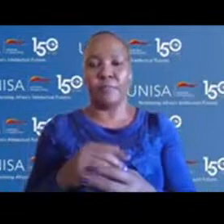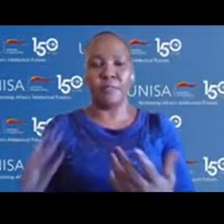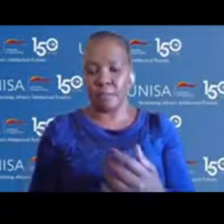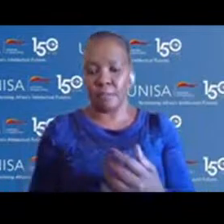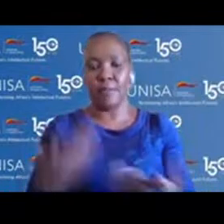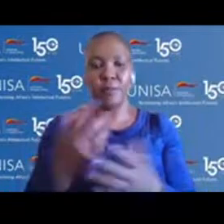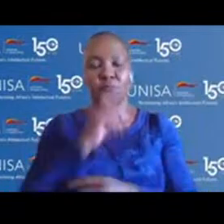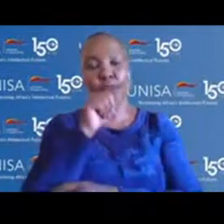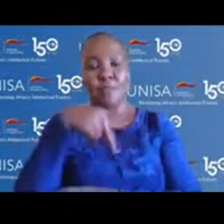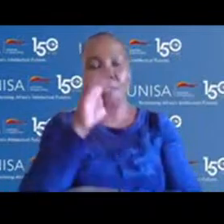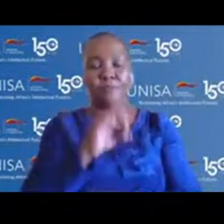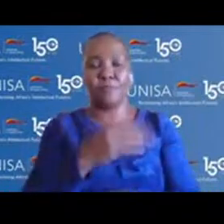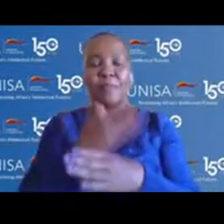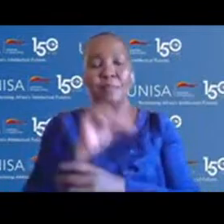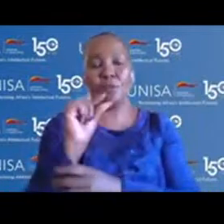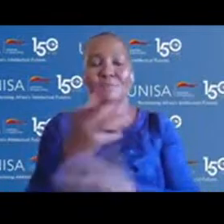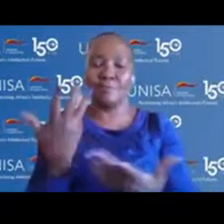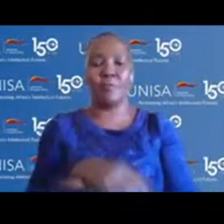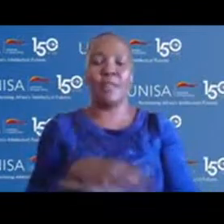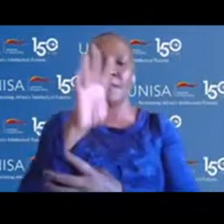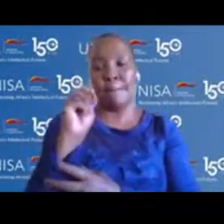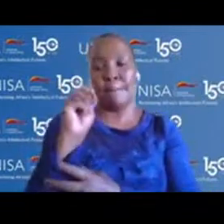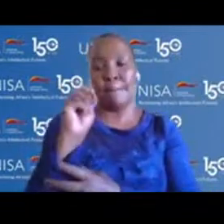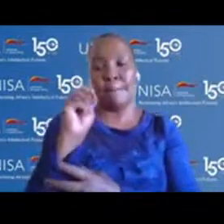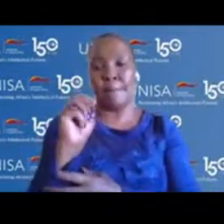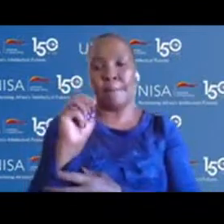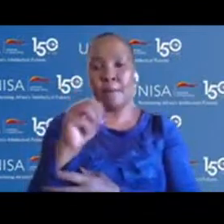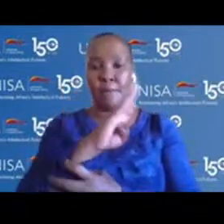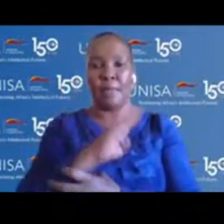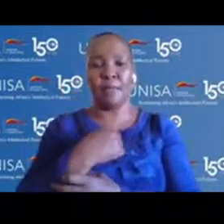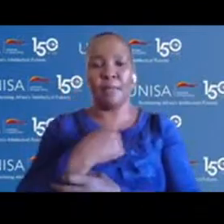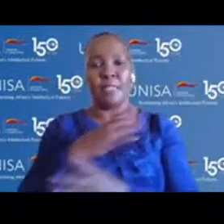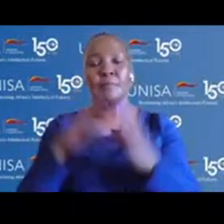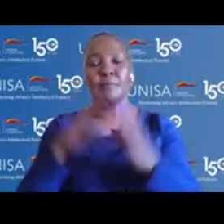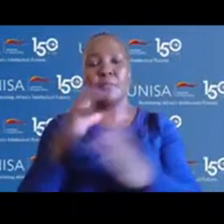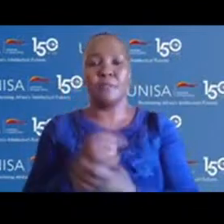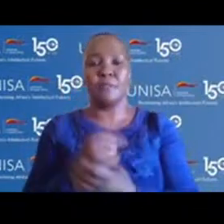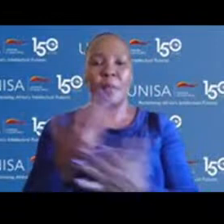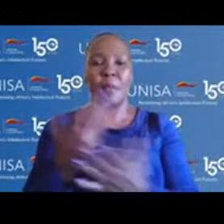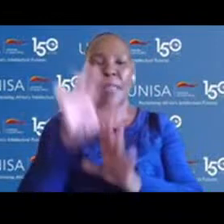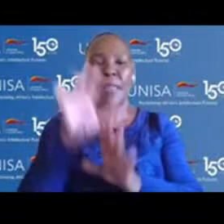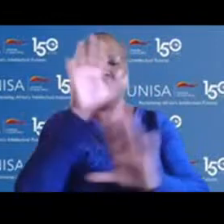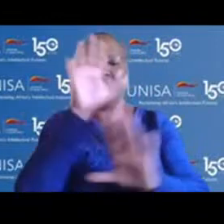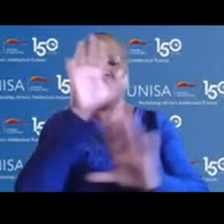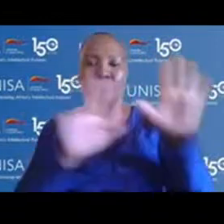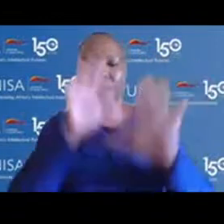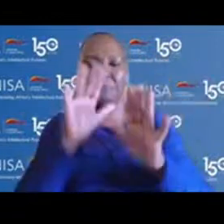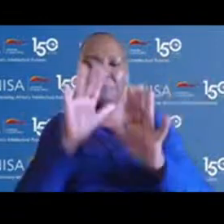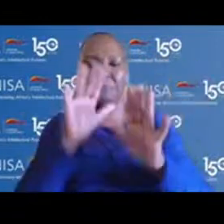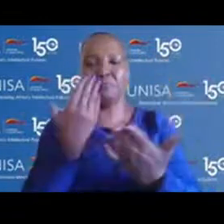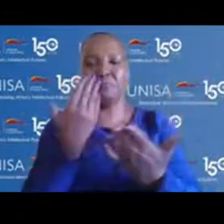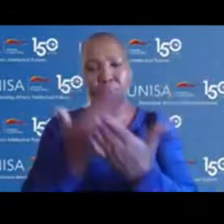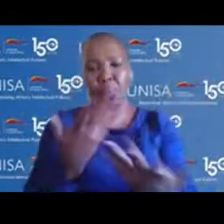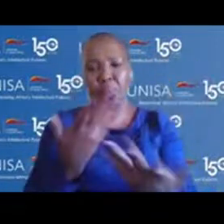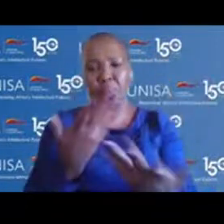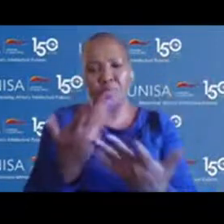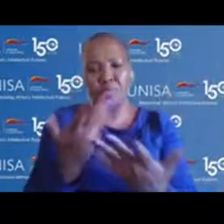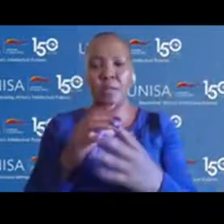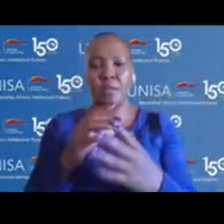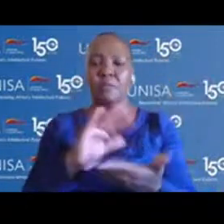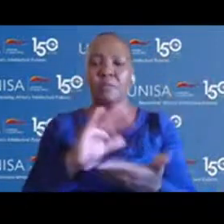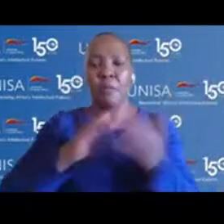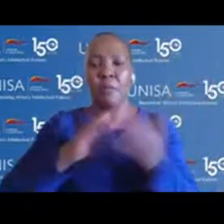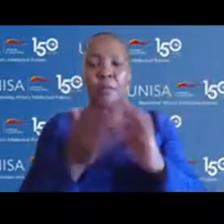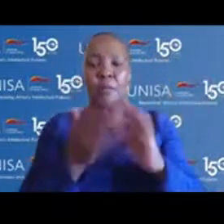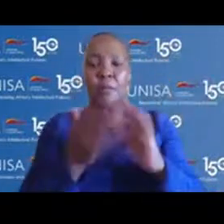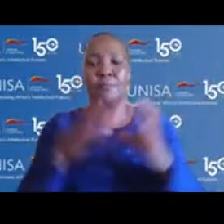50 megabytes is quite big file size, but maybe if you've got images or drawings, it's possible it could be quite big. But I'm sure the file